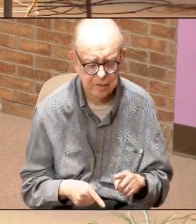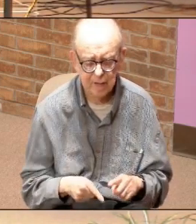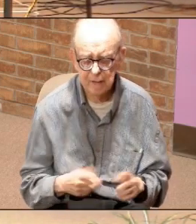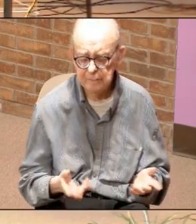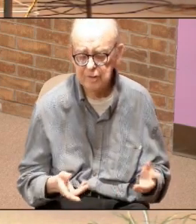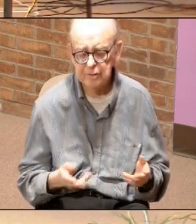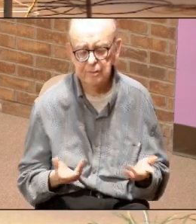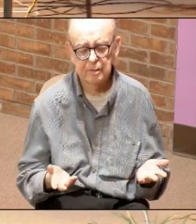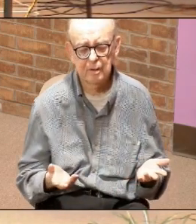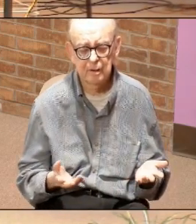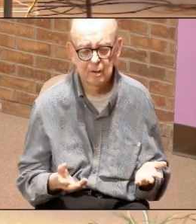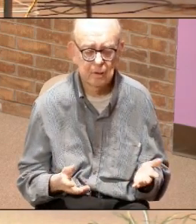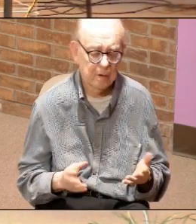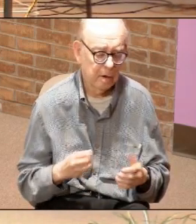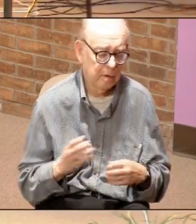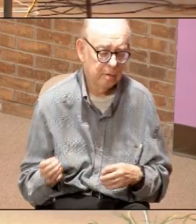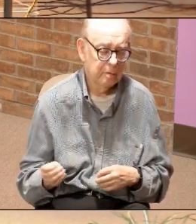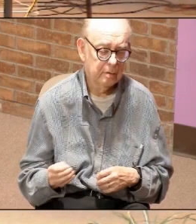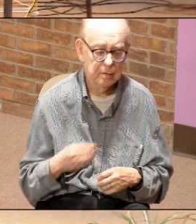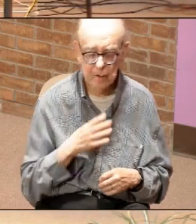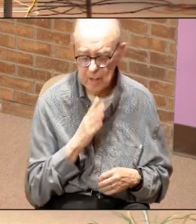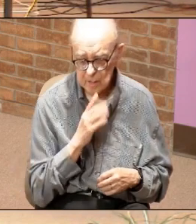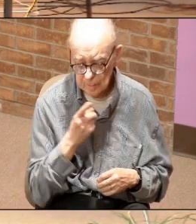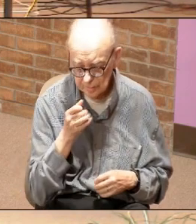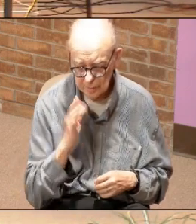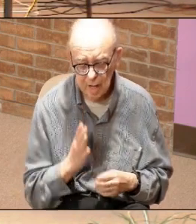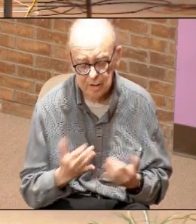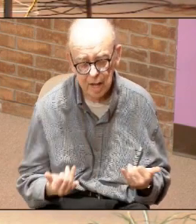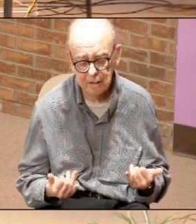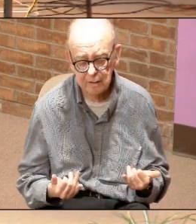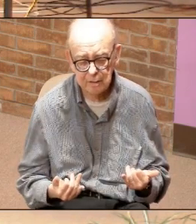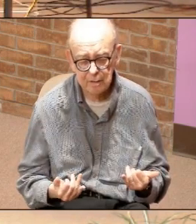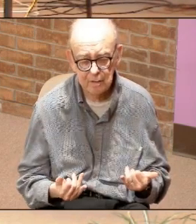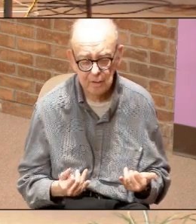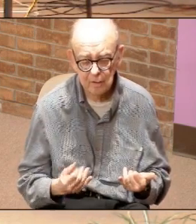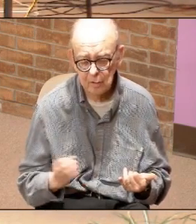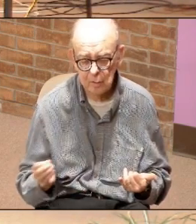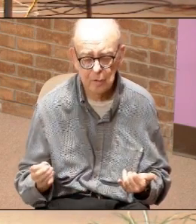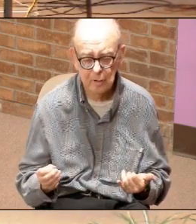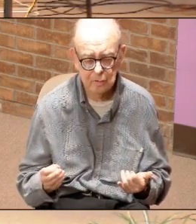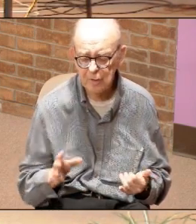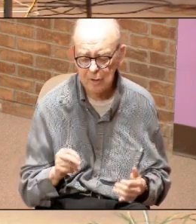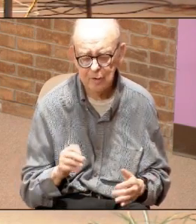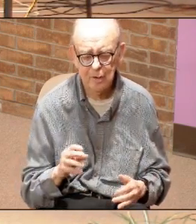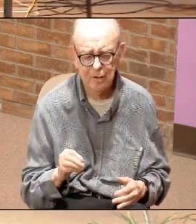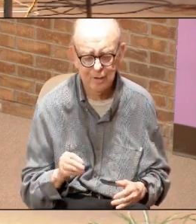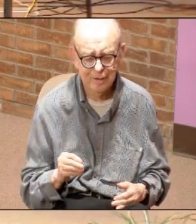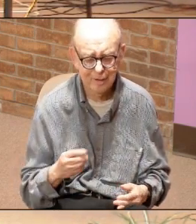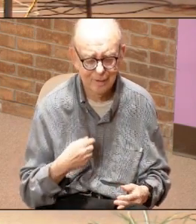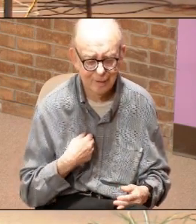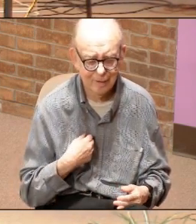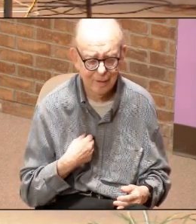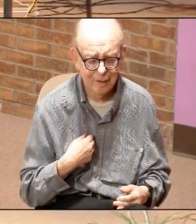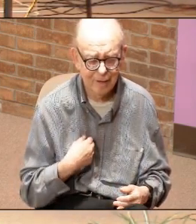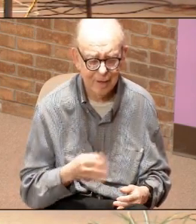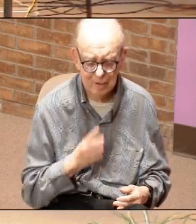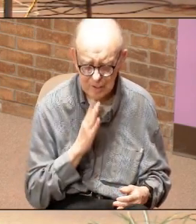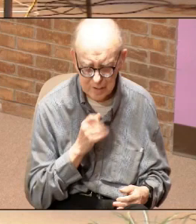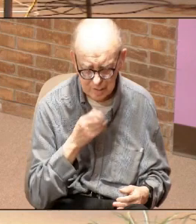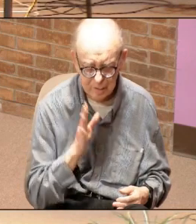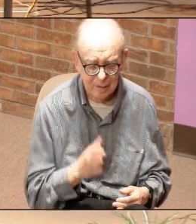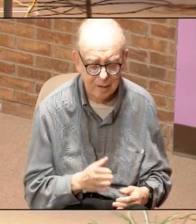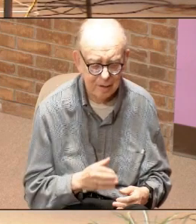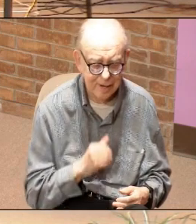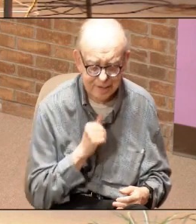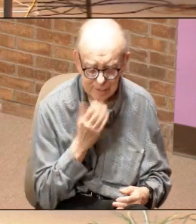just, oh, well, I'm just going to talk to you right now, God. No. I just talked to God, and I didn't know